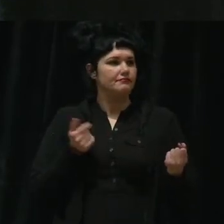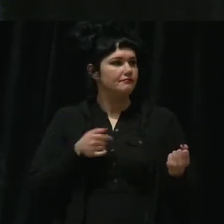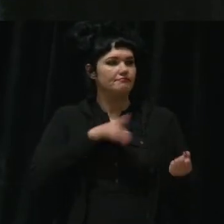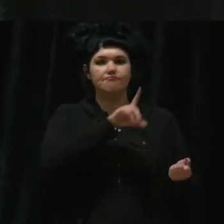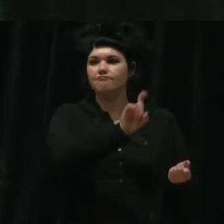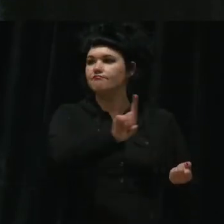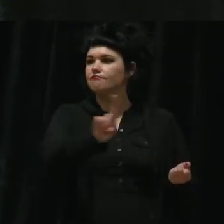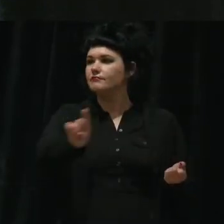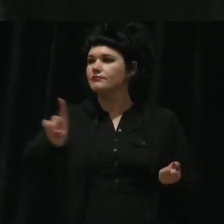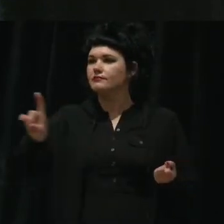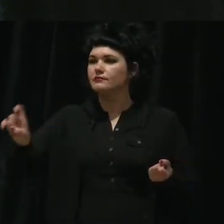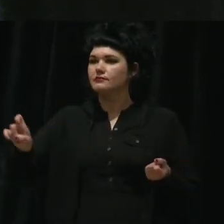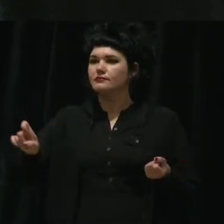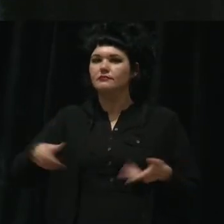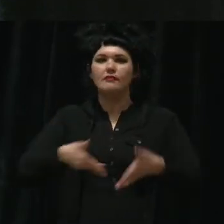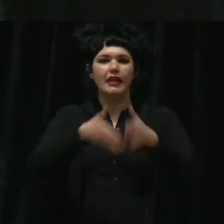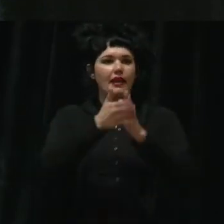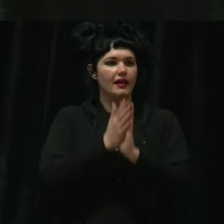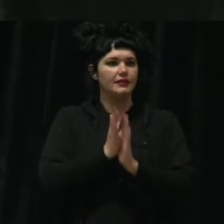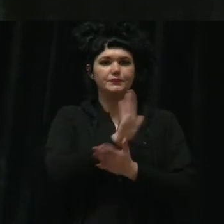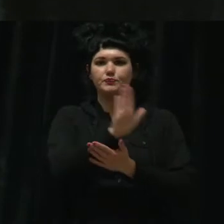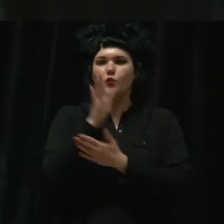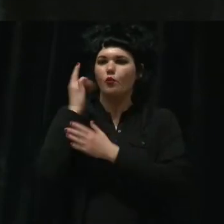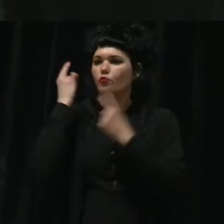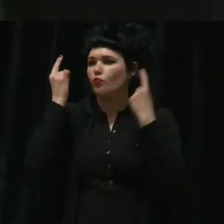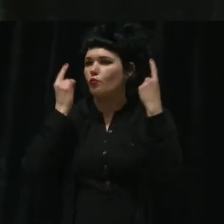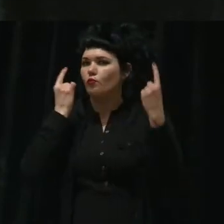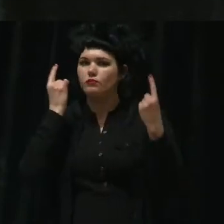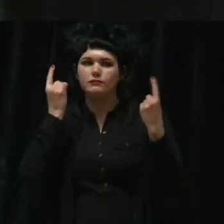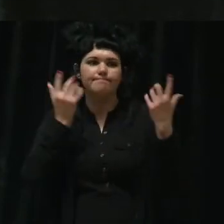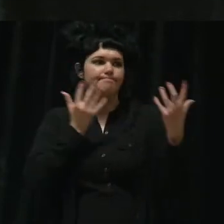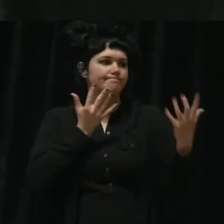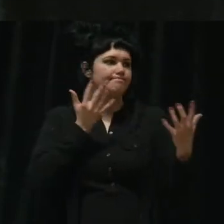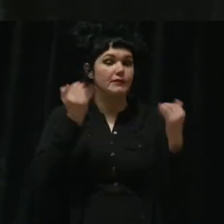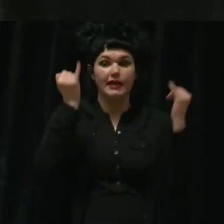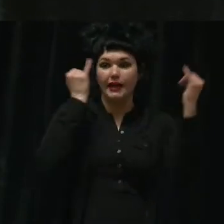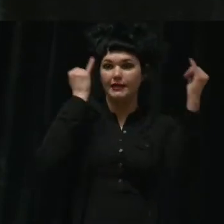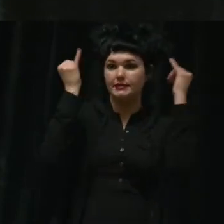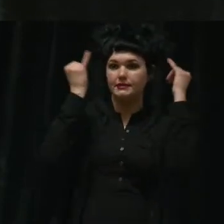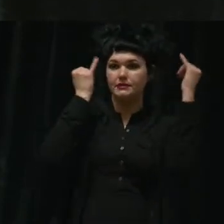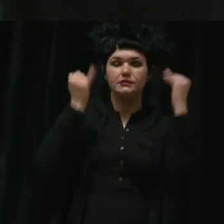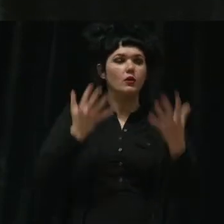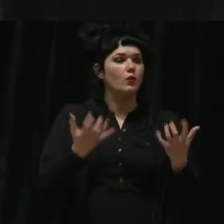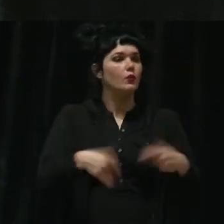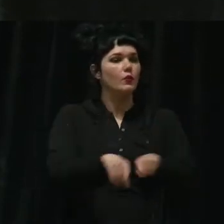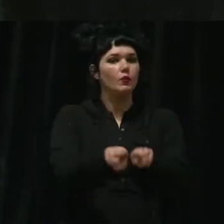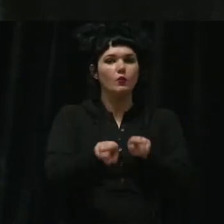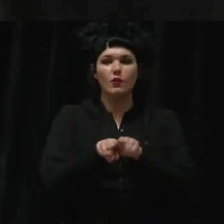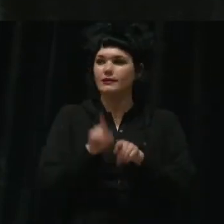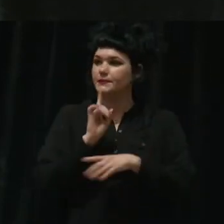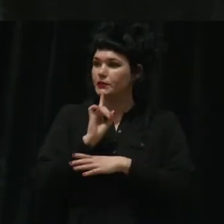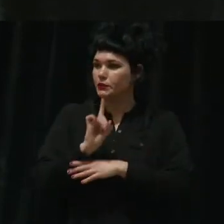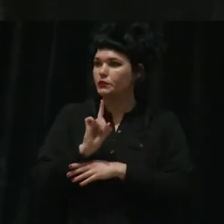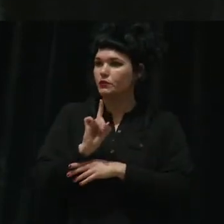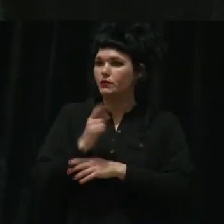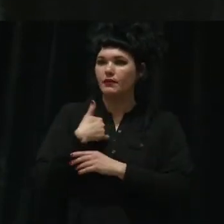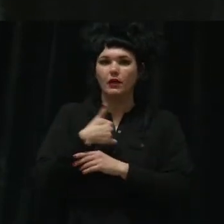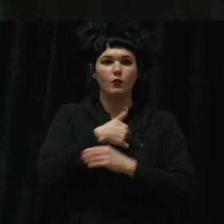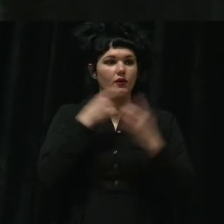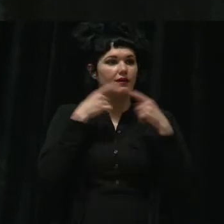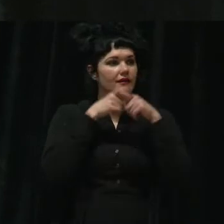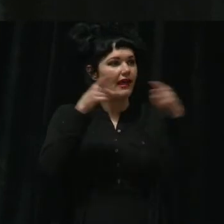ask for some of you to share your thoughts and ideas, I want to also make sure that we